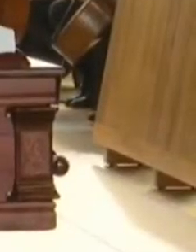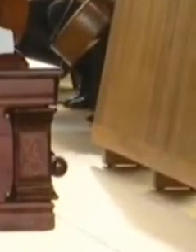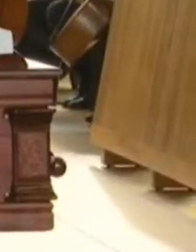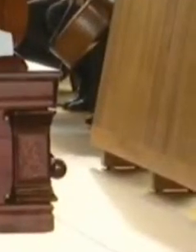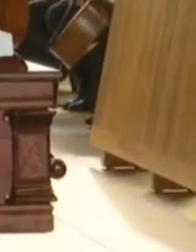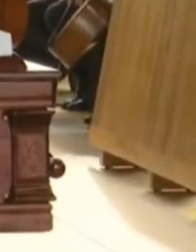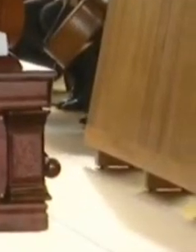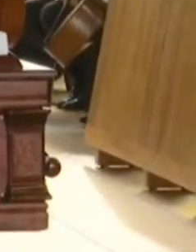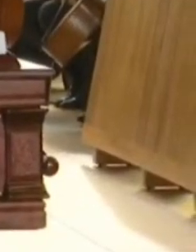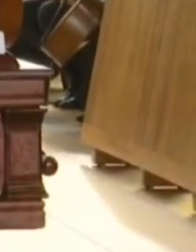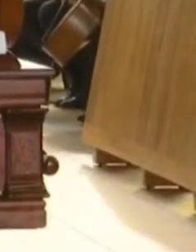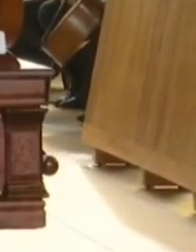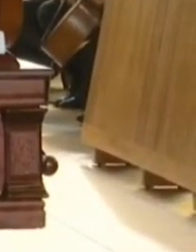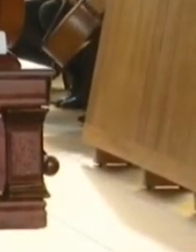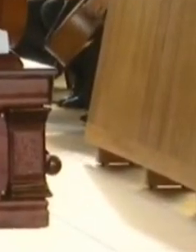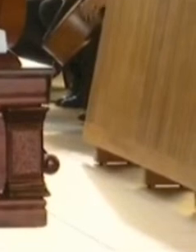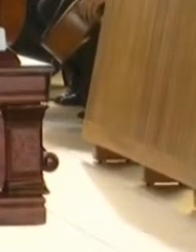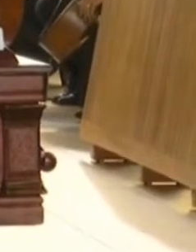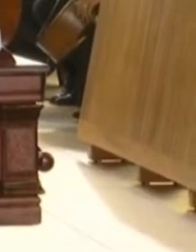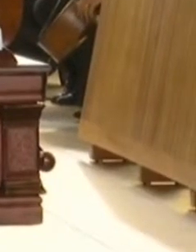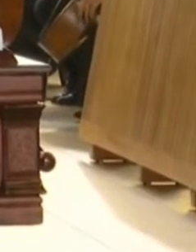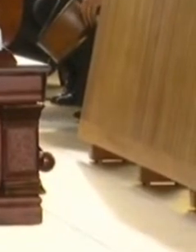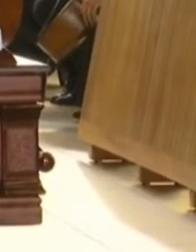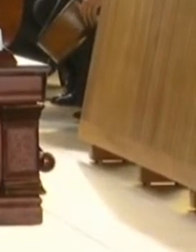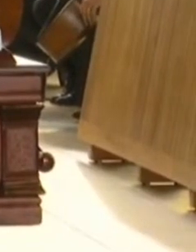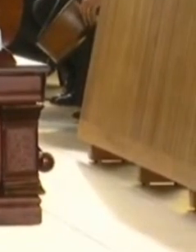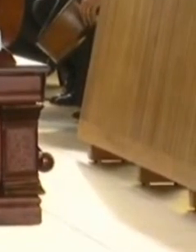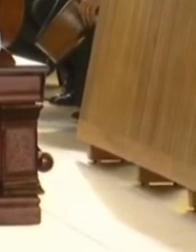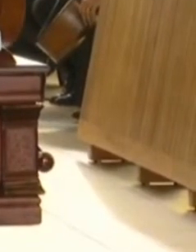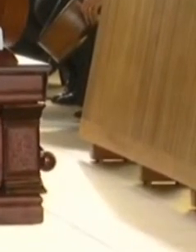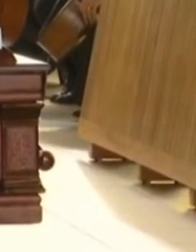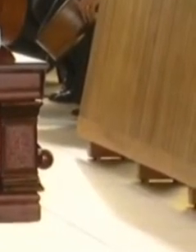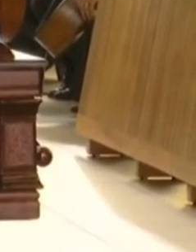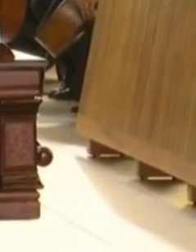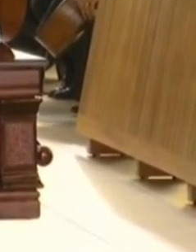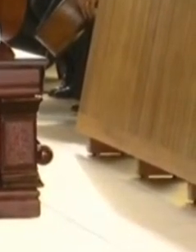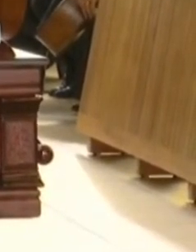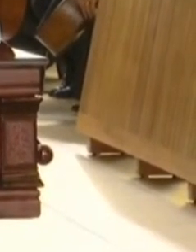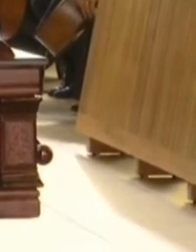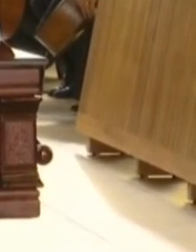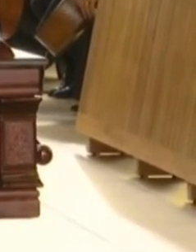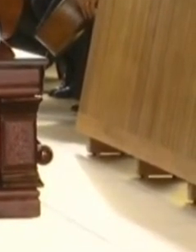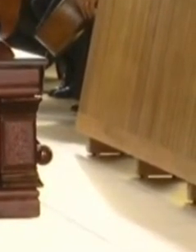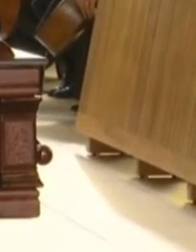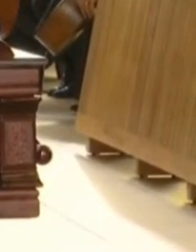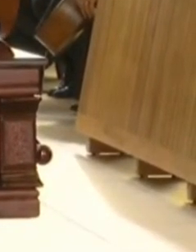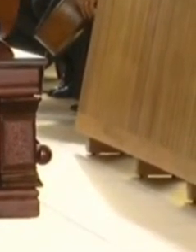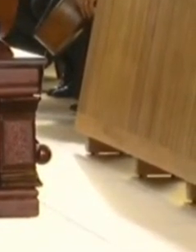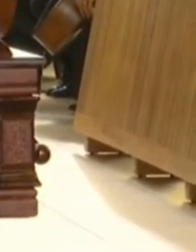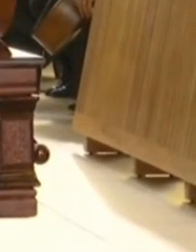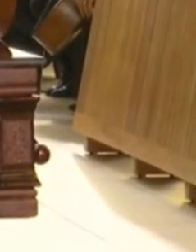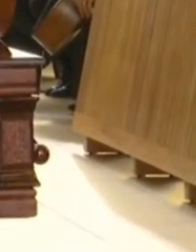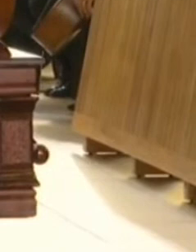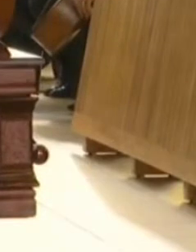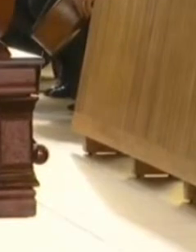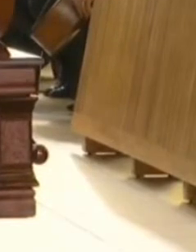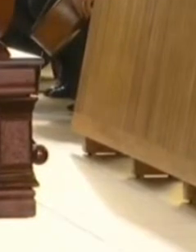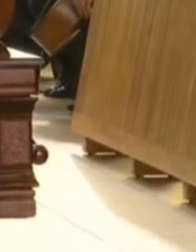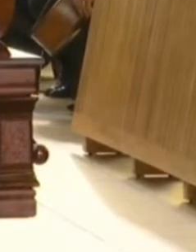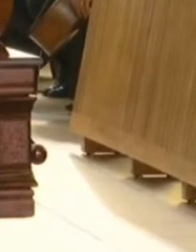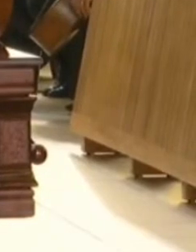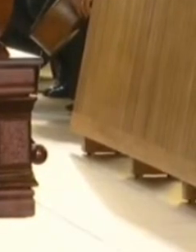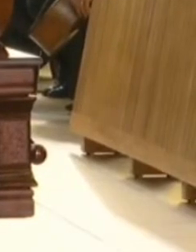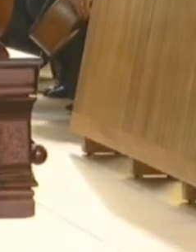cover of this particular orchestra. And today they have offered the gift of music